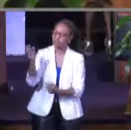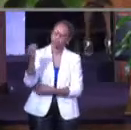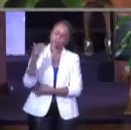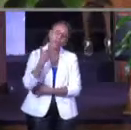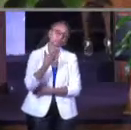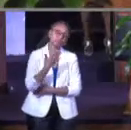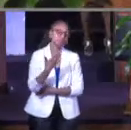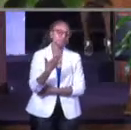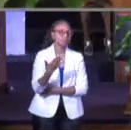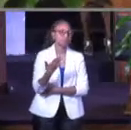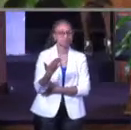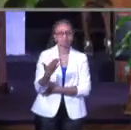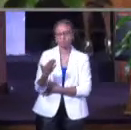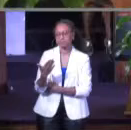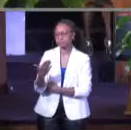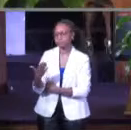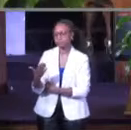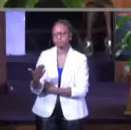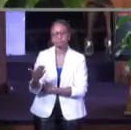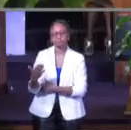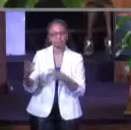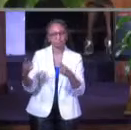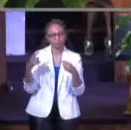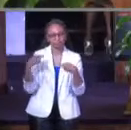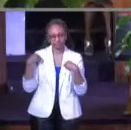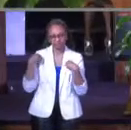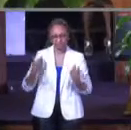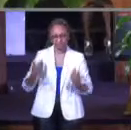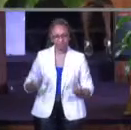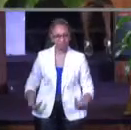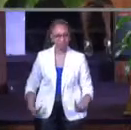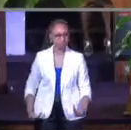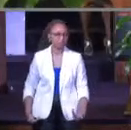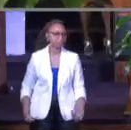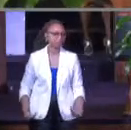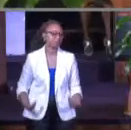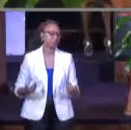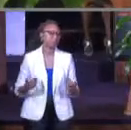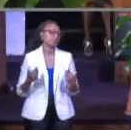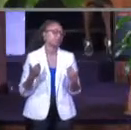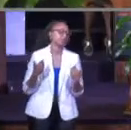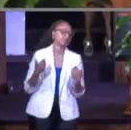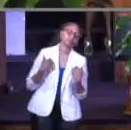so good to me, to me.